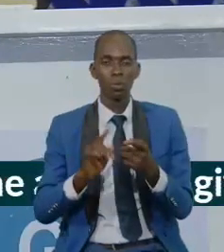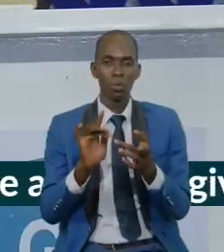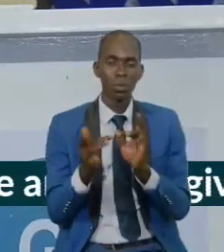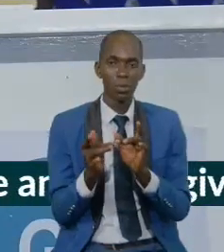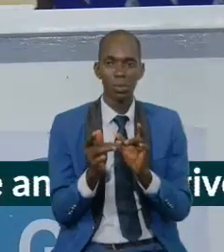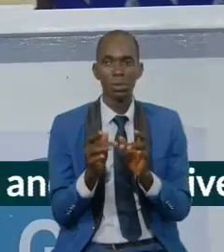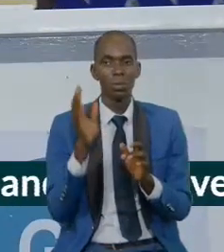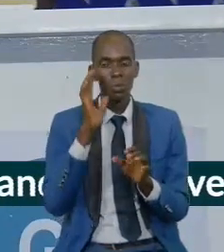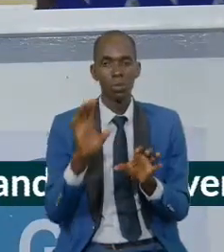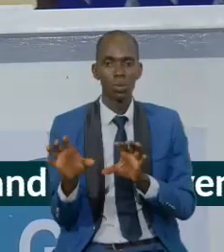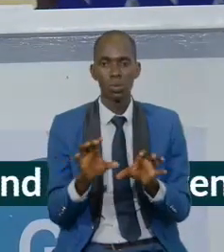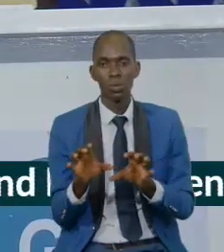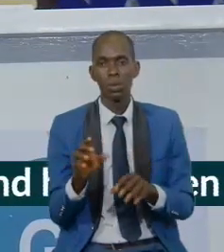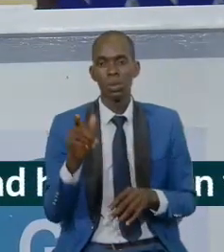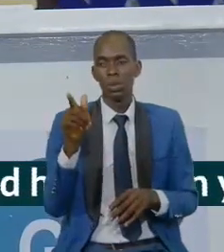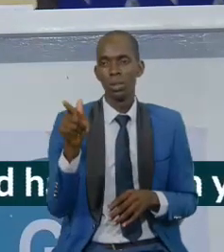gckhq.org